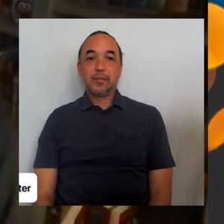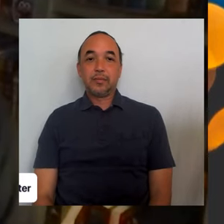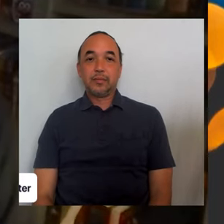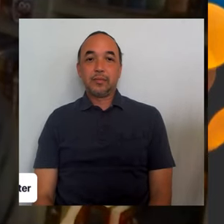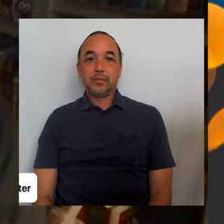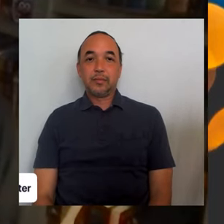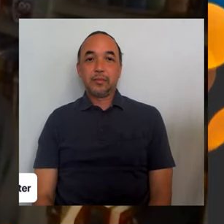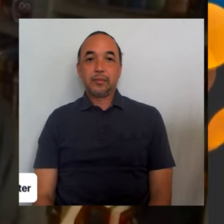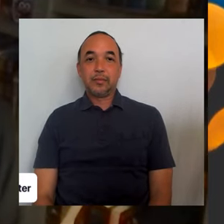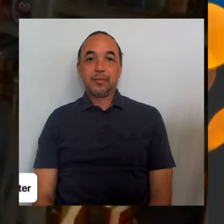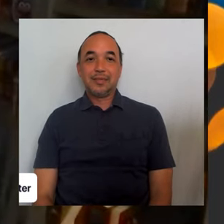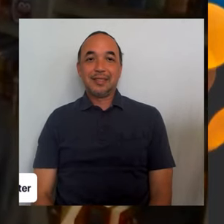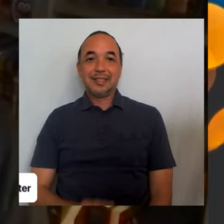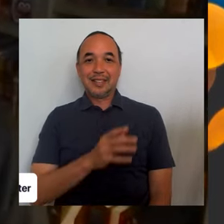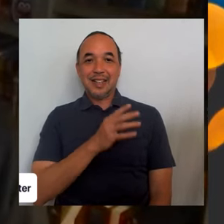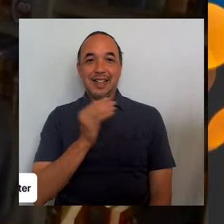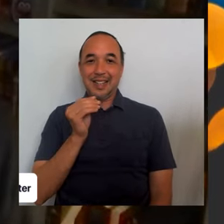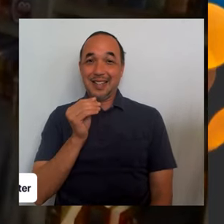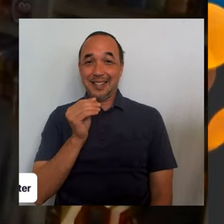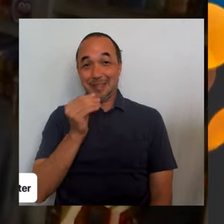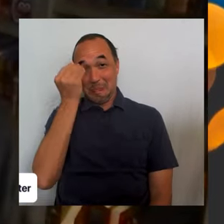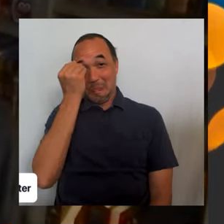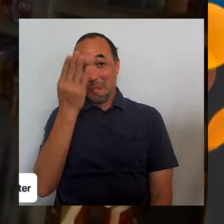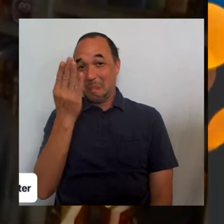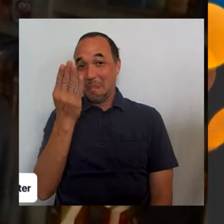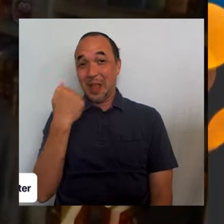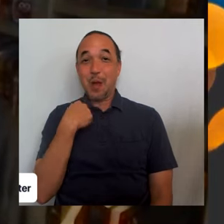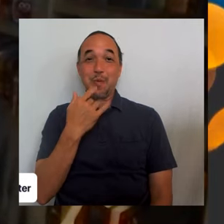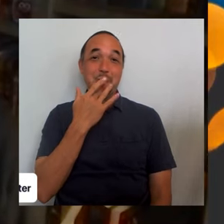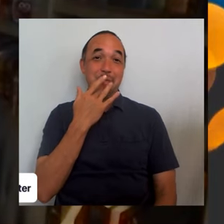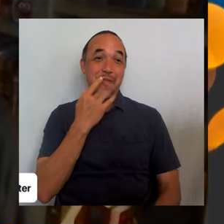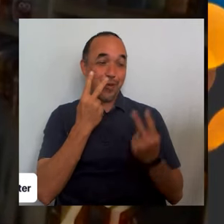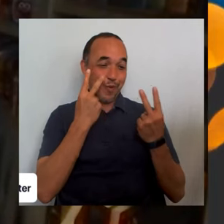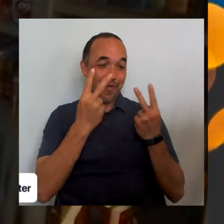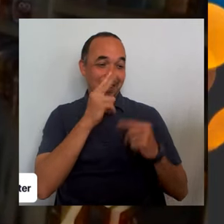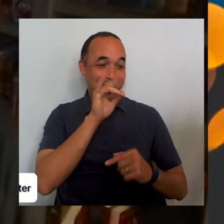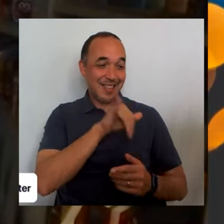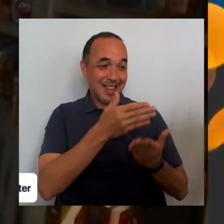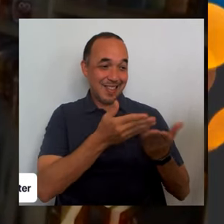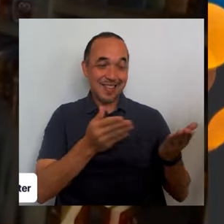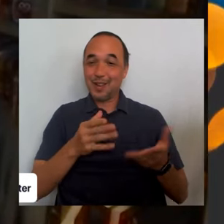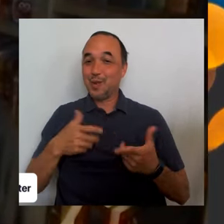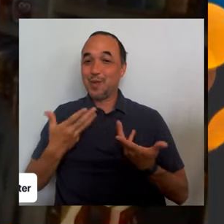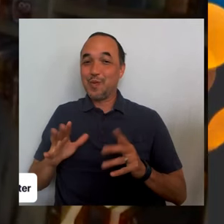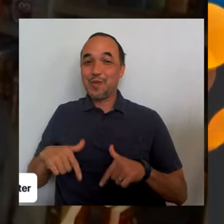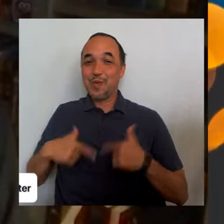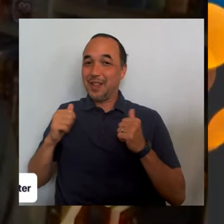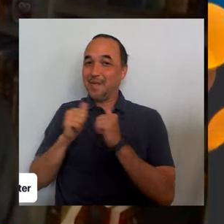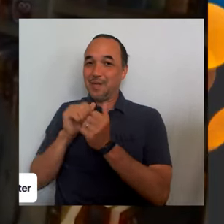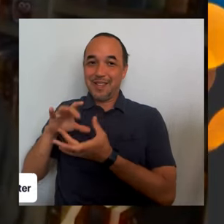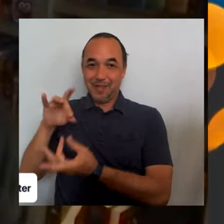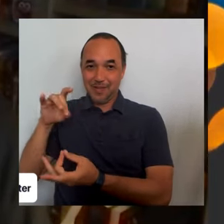I would rather visit it than live in it. You know, people who live in a really haunted